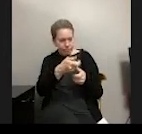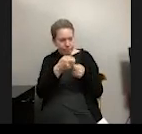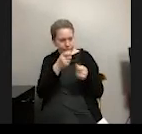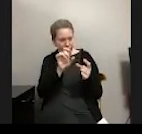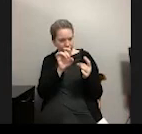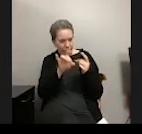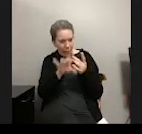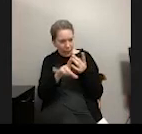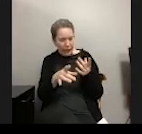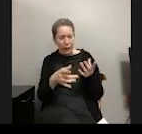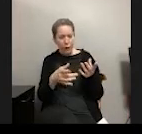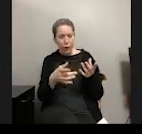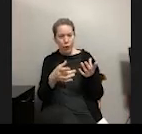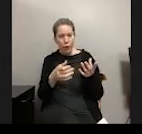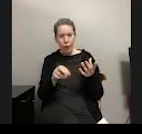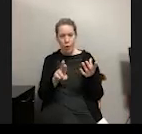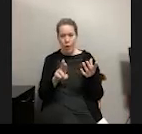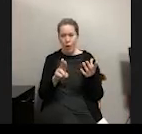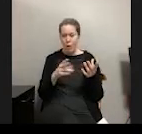I will respond first.